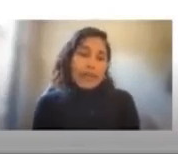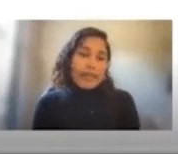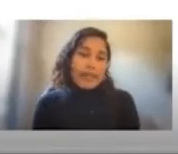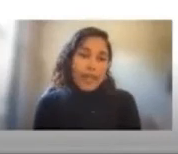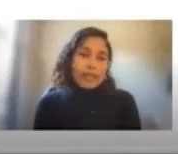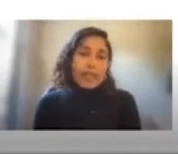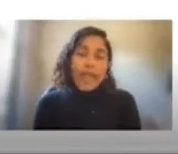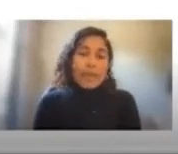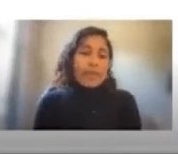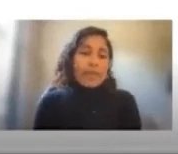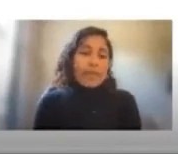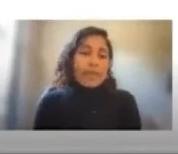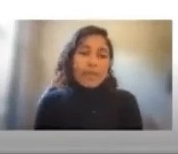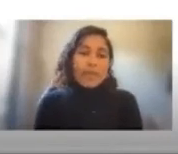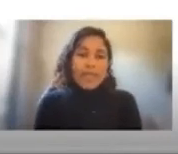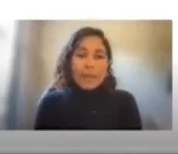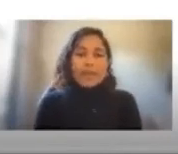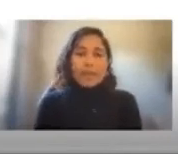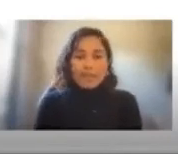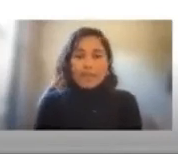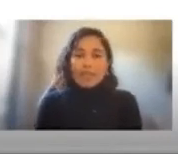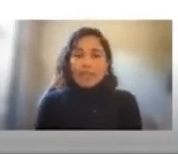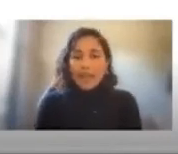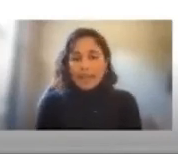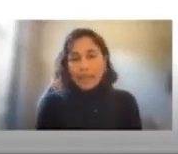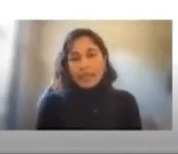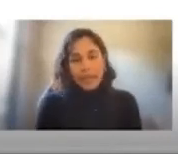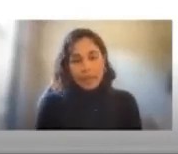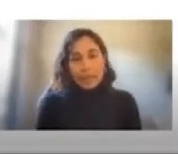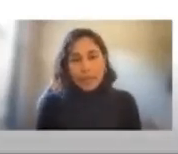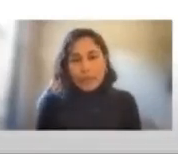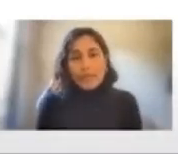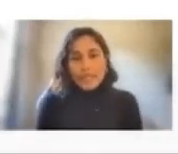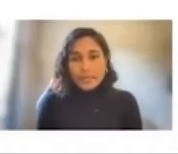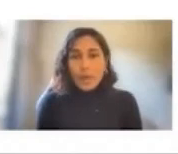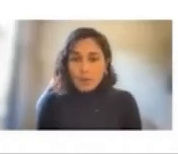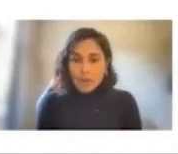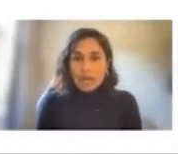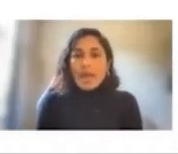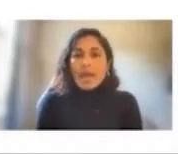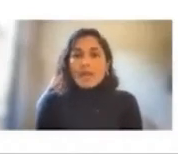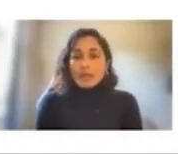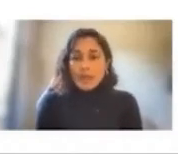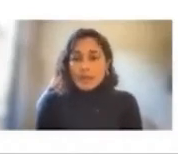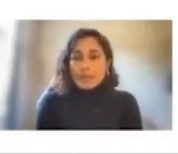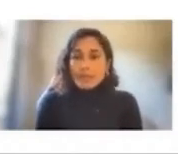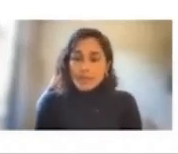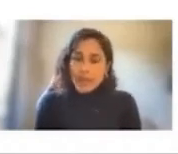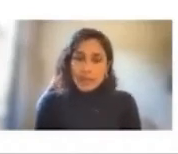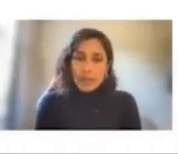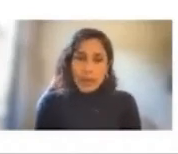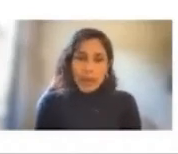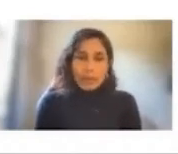this demographic, so the aim of this study was to examine the percentage of the IDRS sample who were 50 years or older from 2000